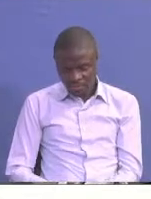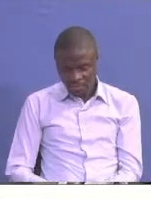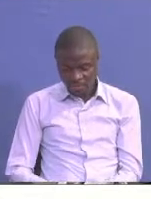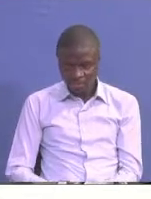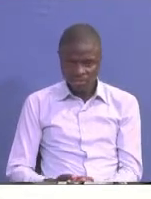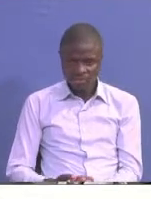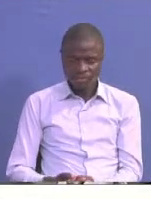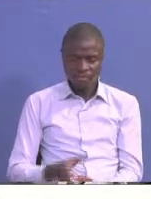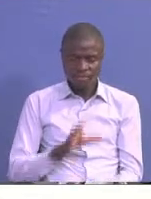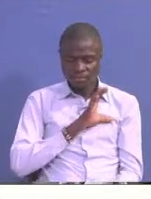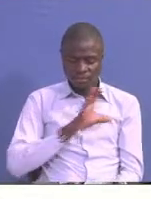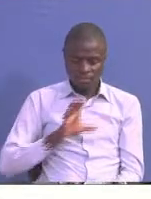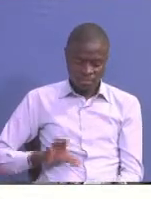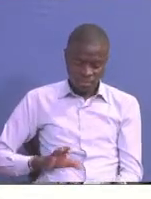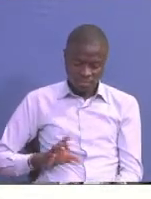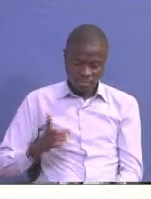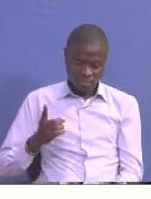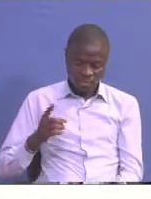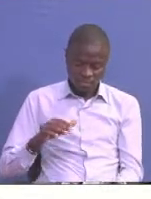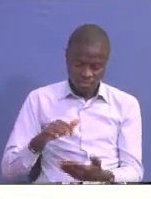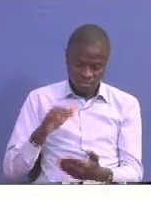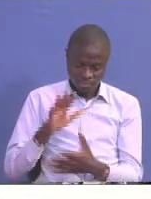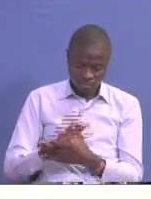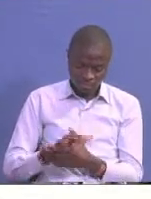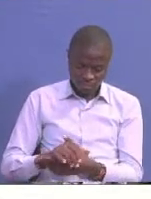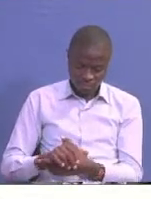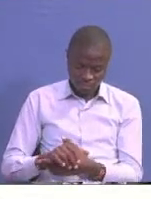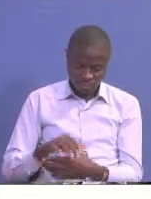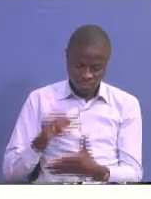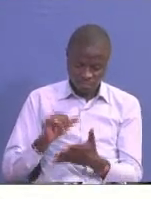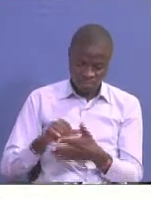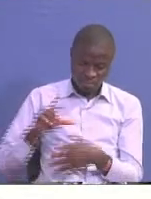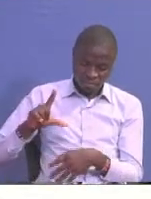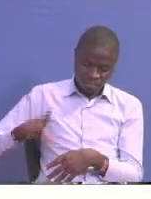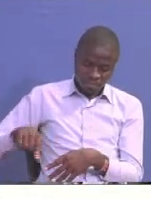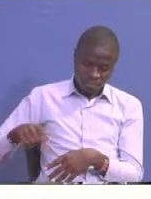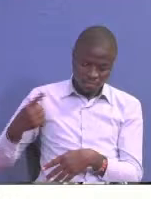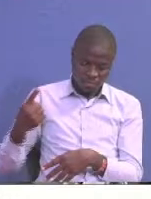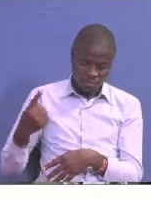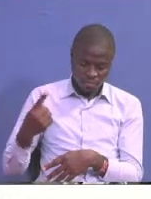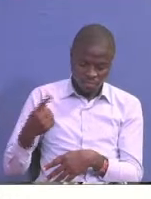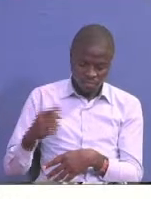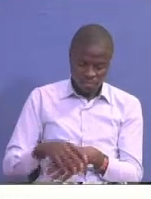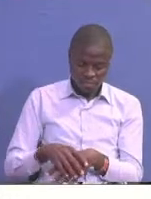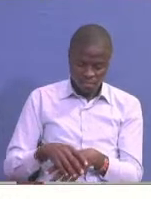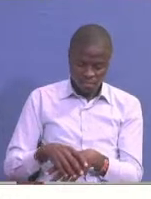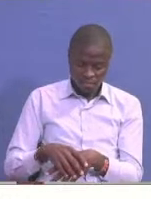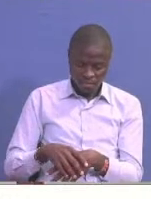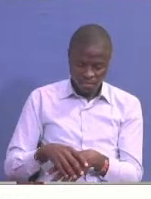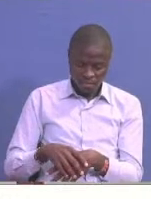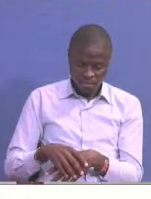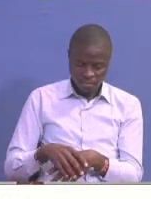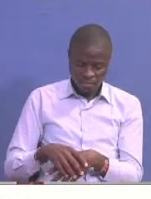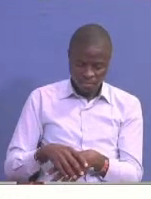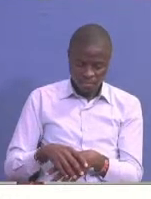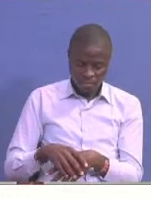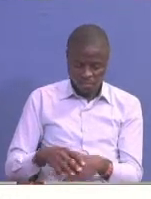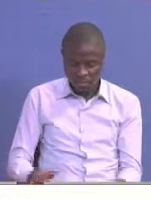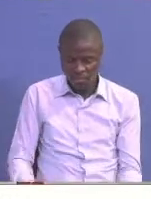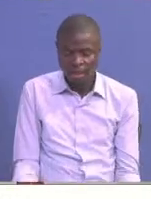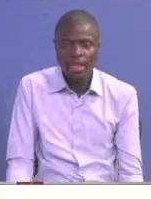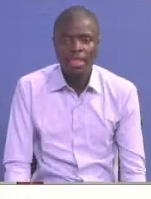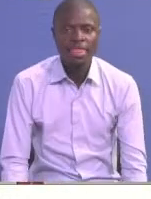Chancellor, there's one more there, and that should be the last one. Colleagues, in the interest of time,